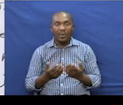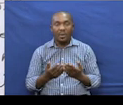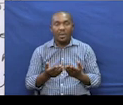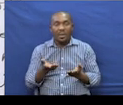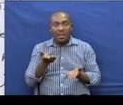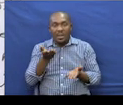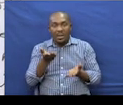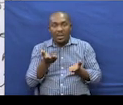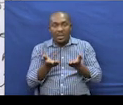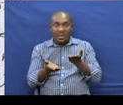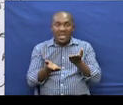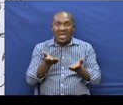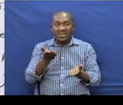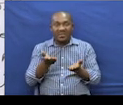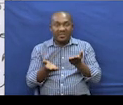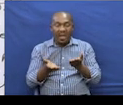justify